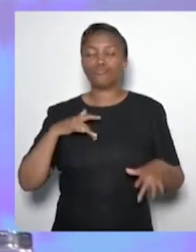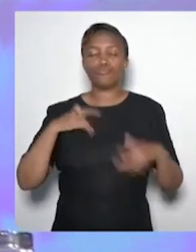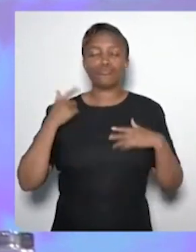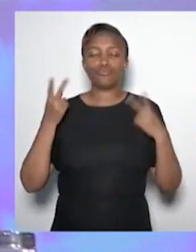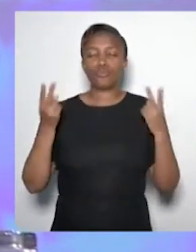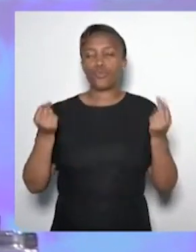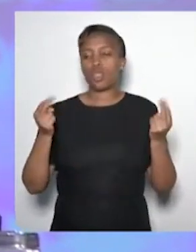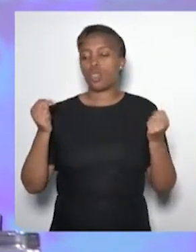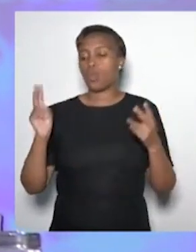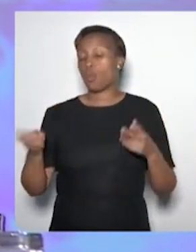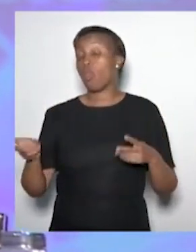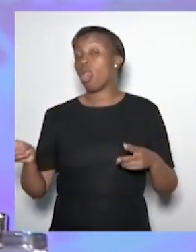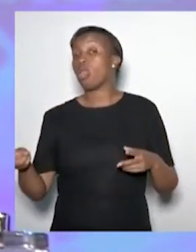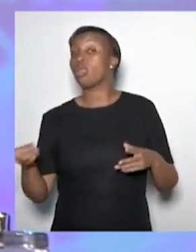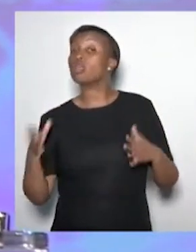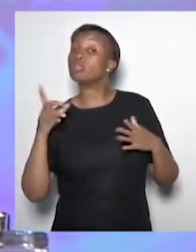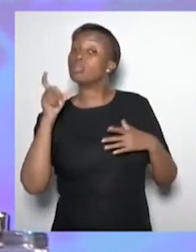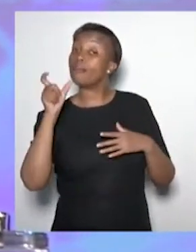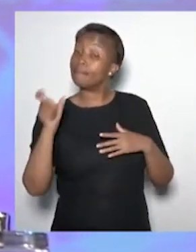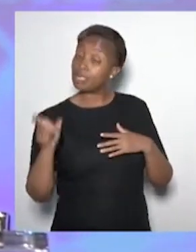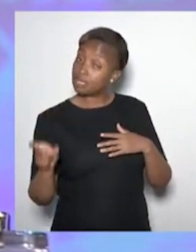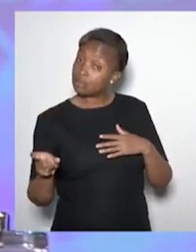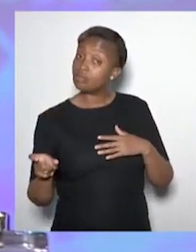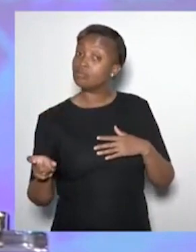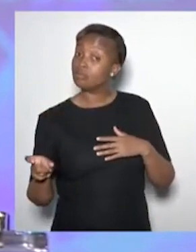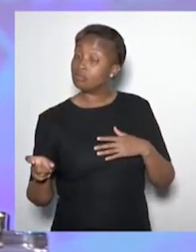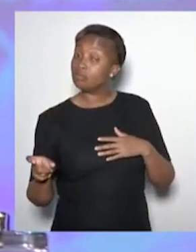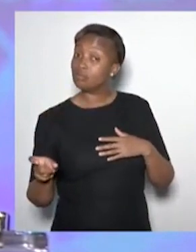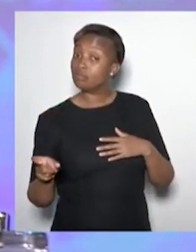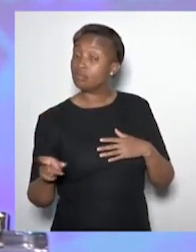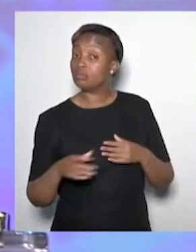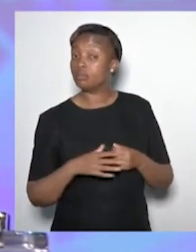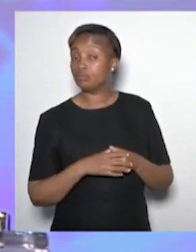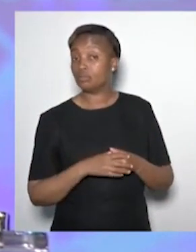person, in order to